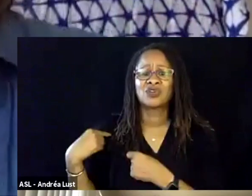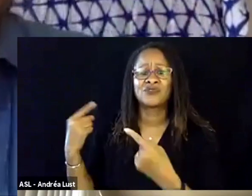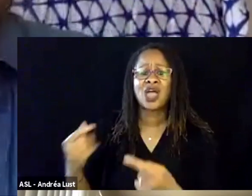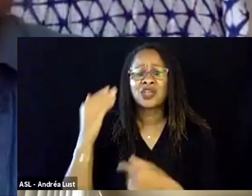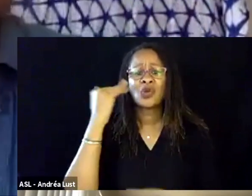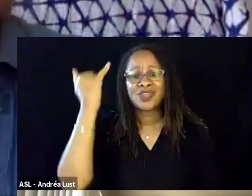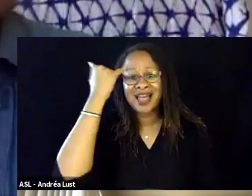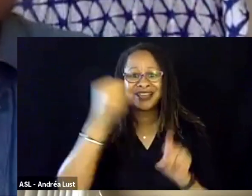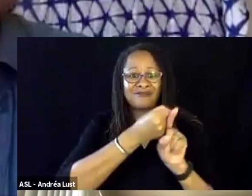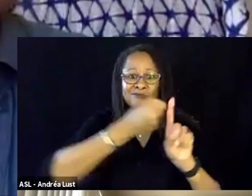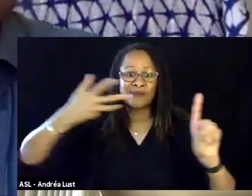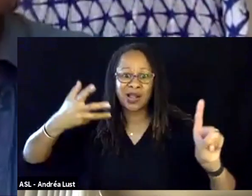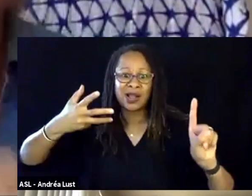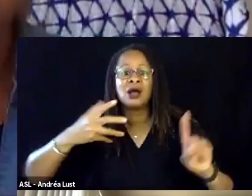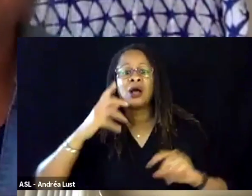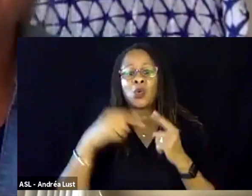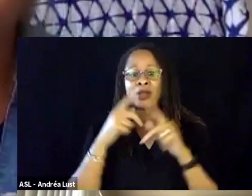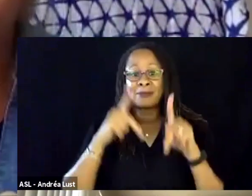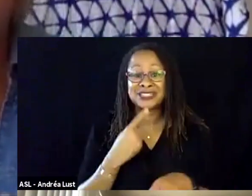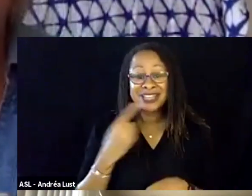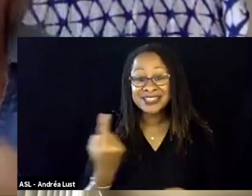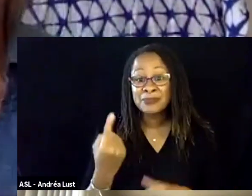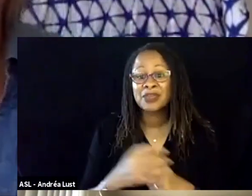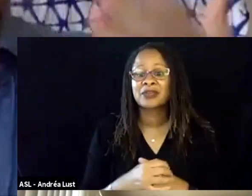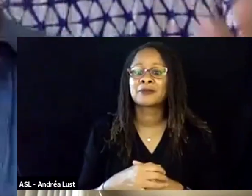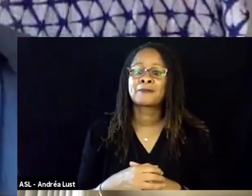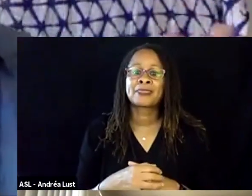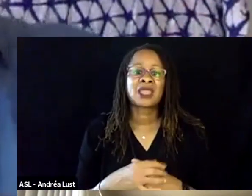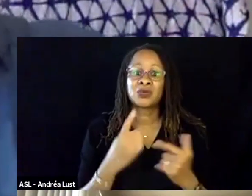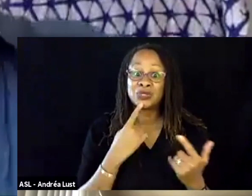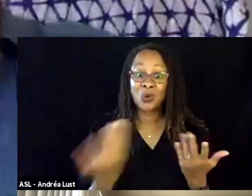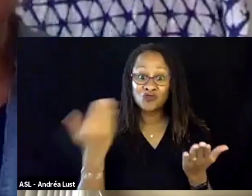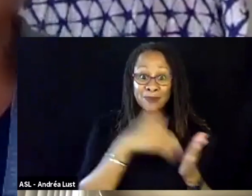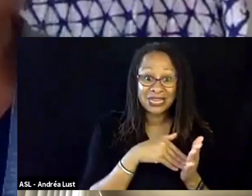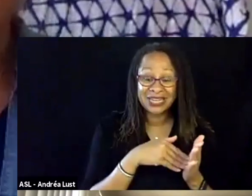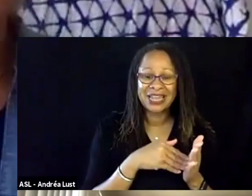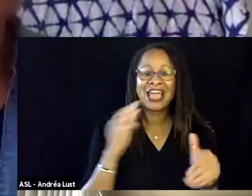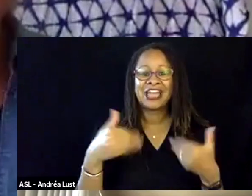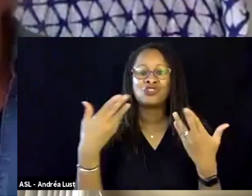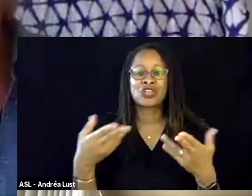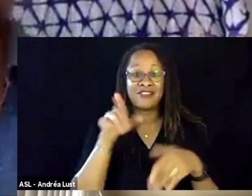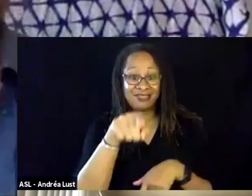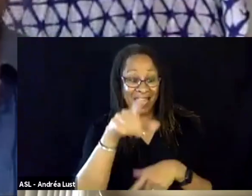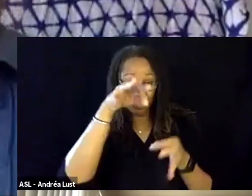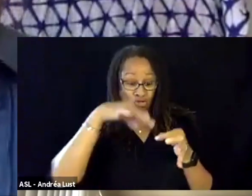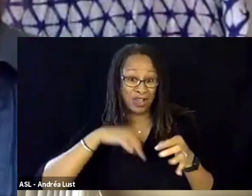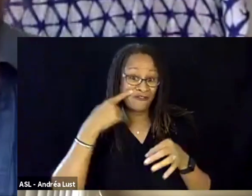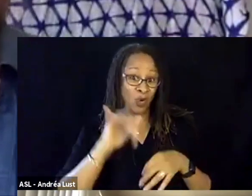of amplification, right? When somebody says something, you repeat it and you give them credit for it, right? So doing